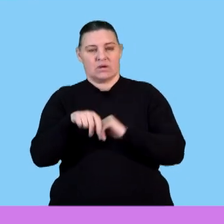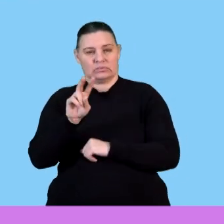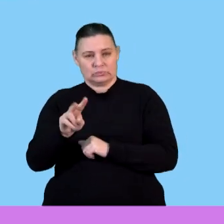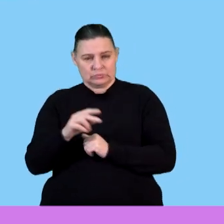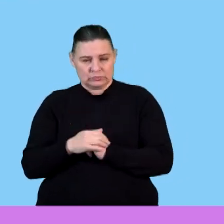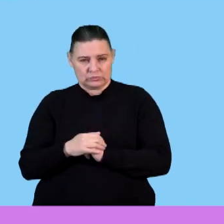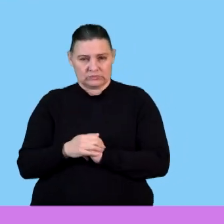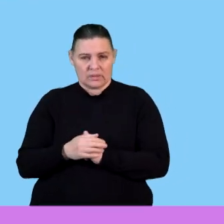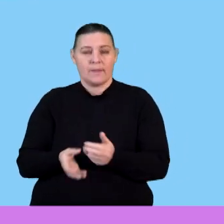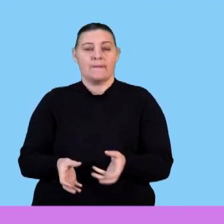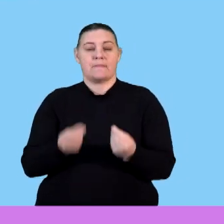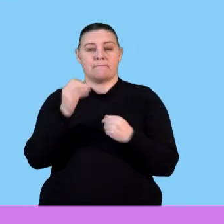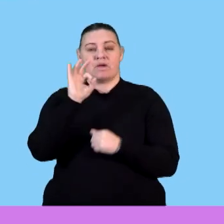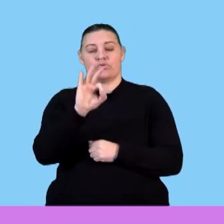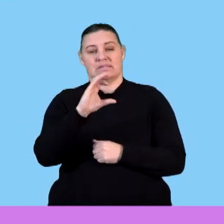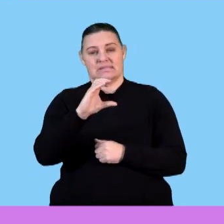So the area of a circle,